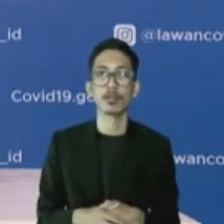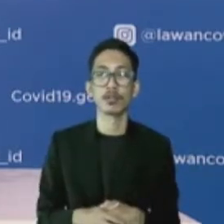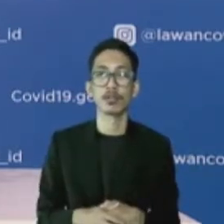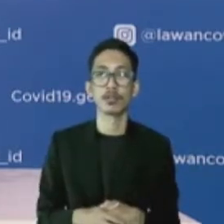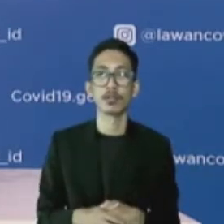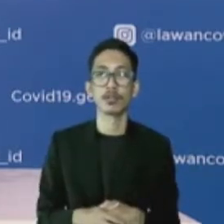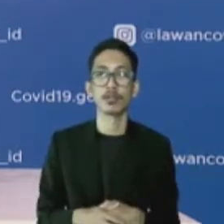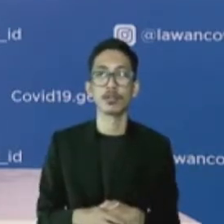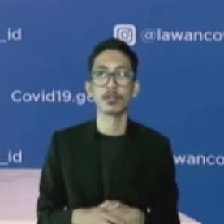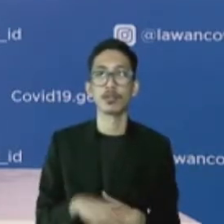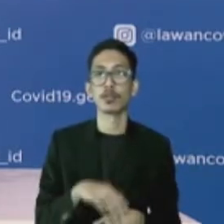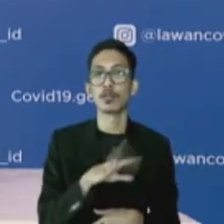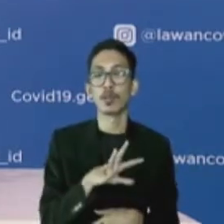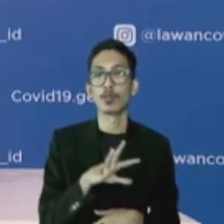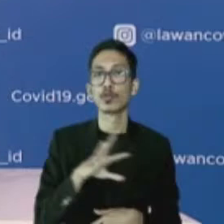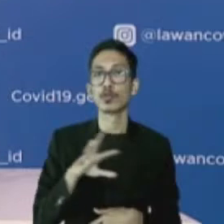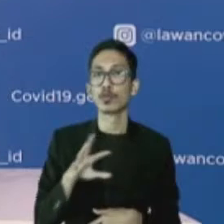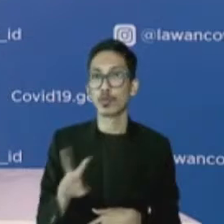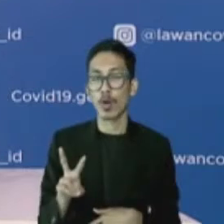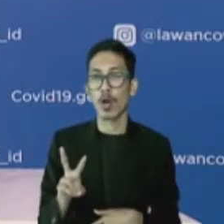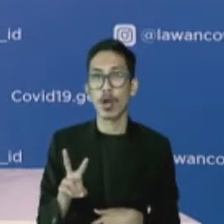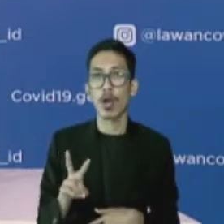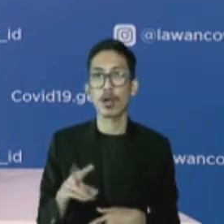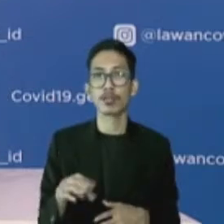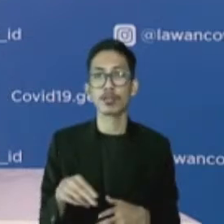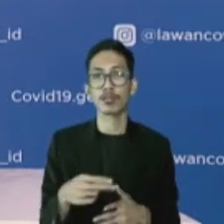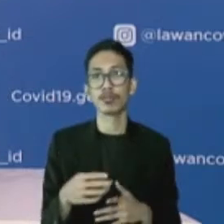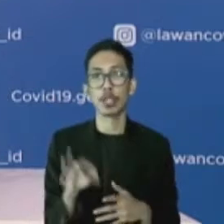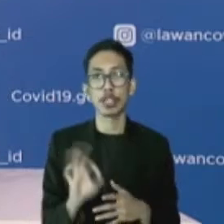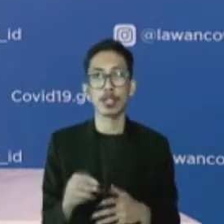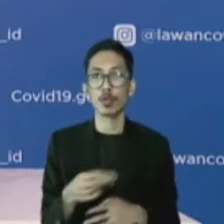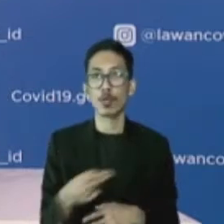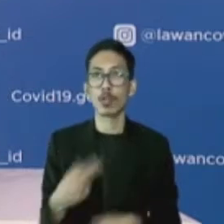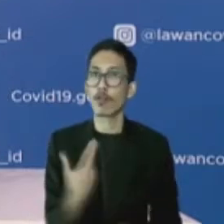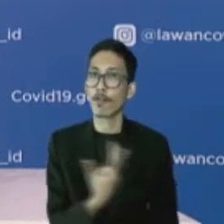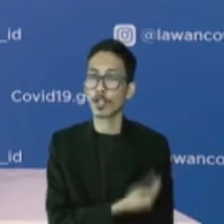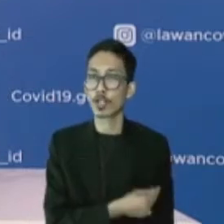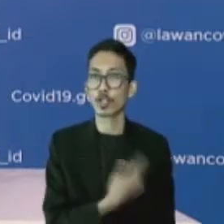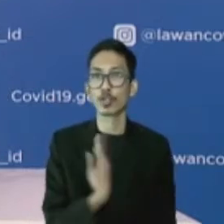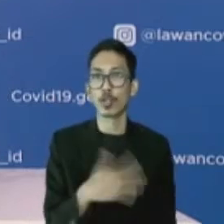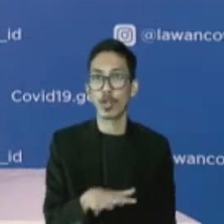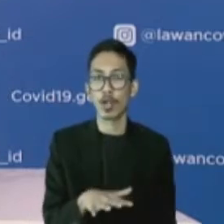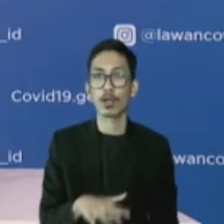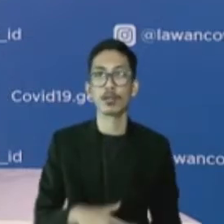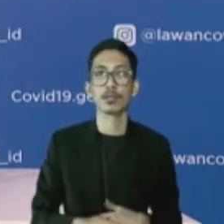52.07% of the population in Indonesia had received the first dose, and